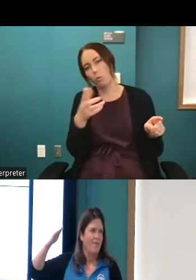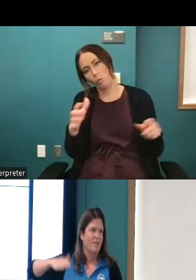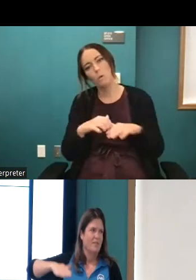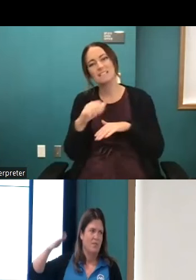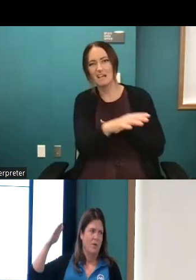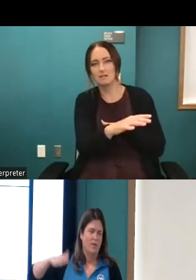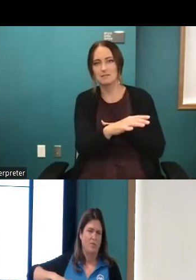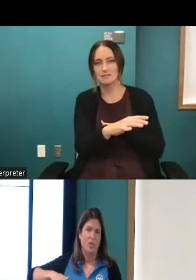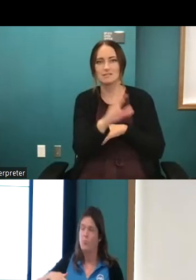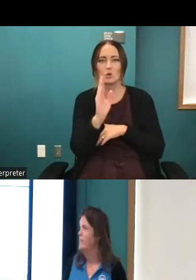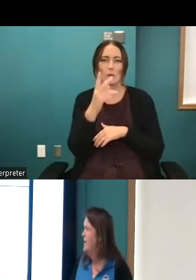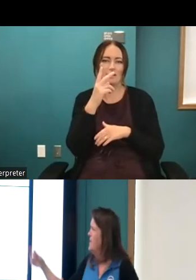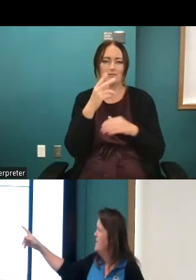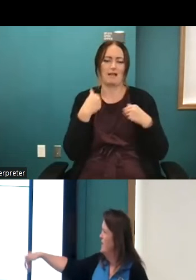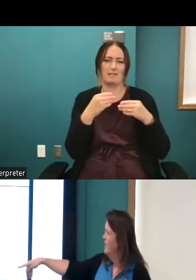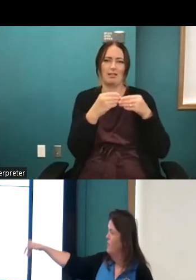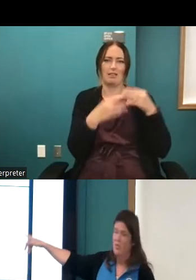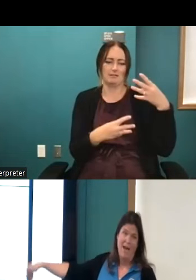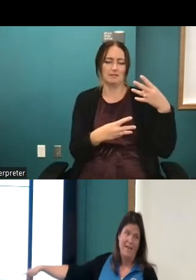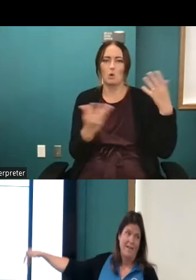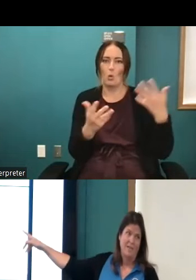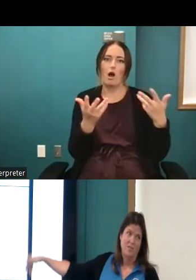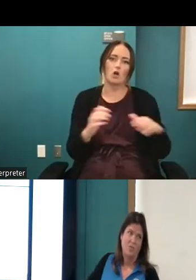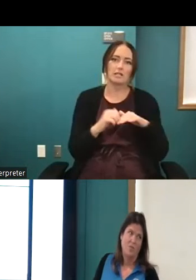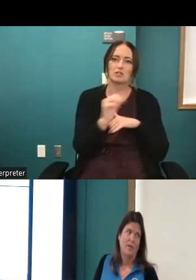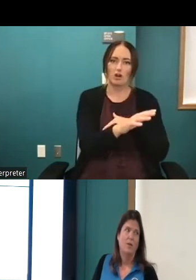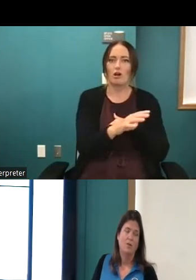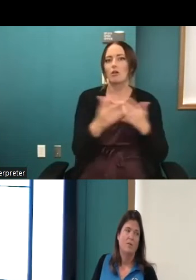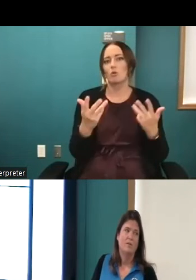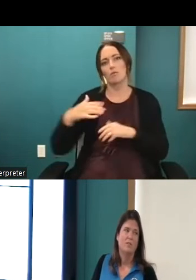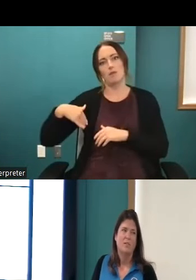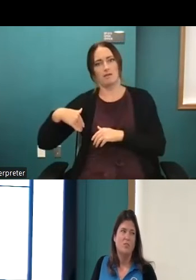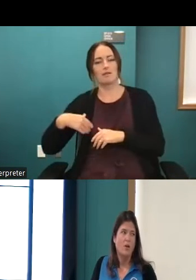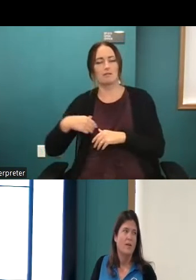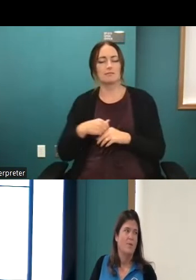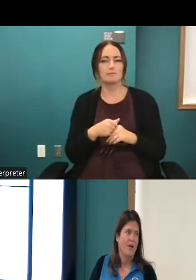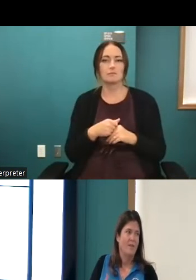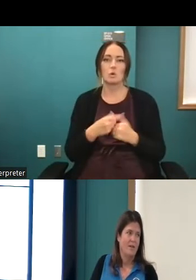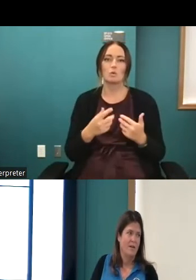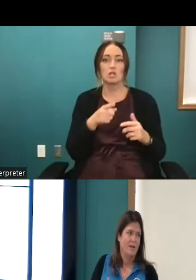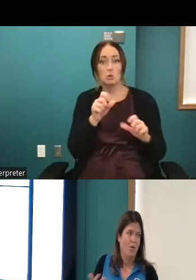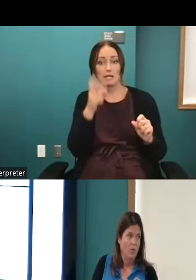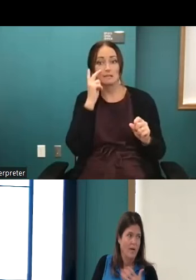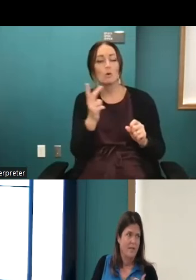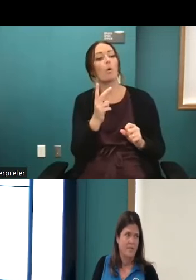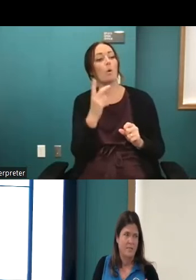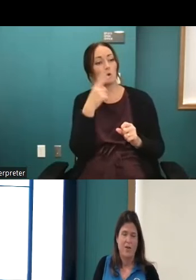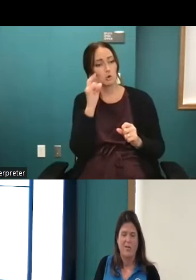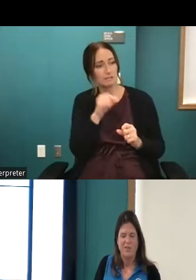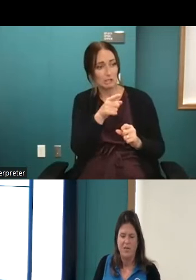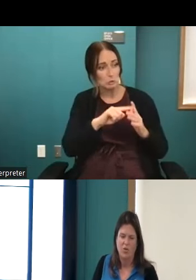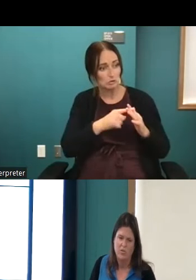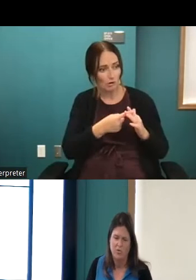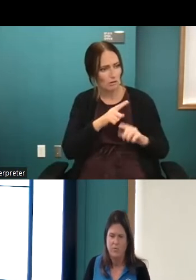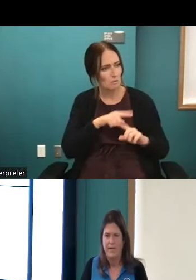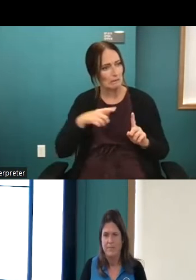before? You'll have a list of what you've shared with them, kind of where they're at in it. So you'll know, like, oh, it looks like you started it, but you haven't done a whole lot in this area.